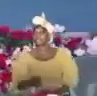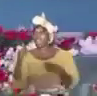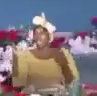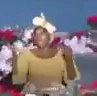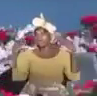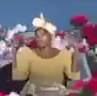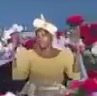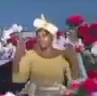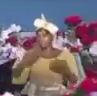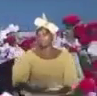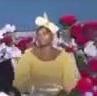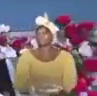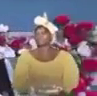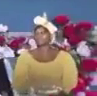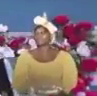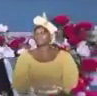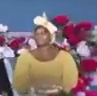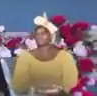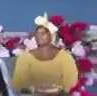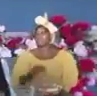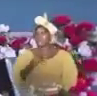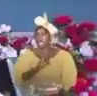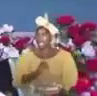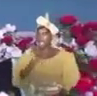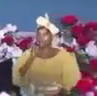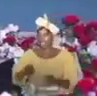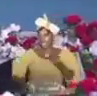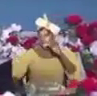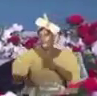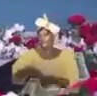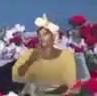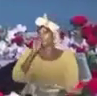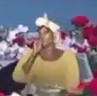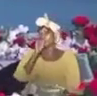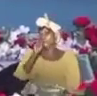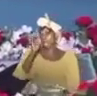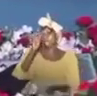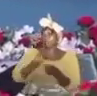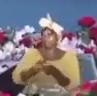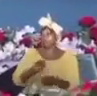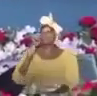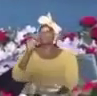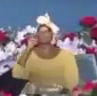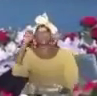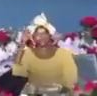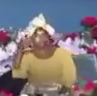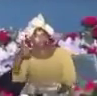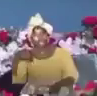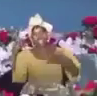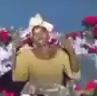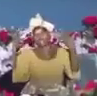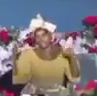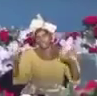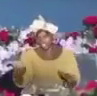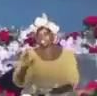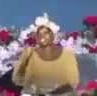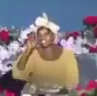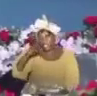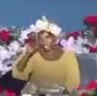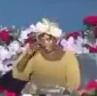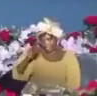Hallelujah. I think I'll give one more, then we'll pray. I'll finish up the remaining tomorrow. Is that a good